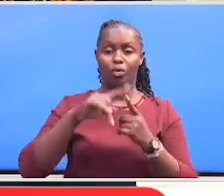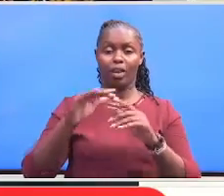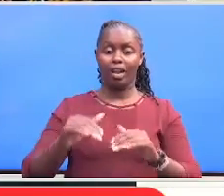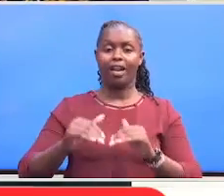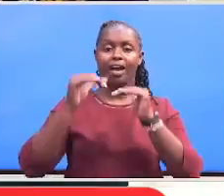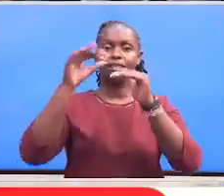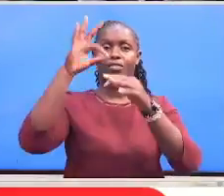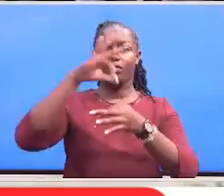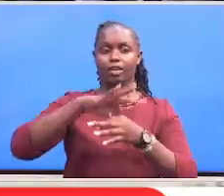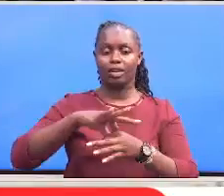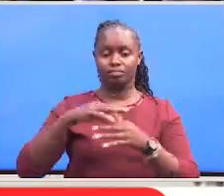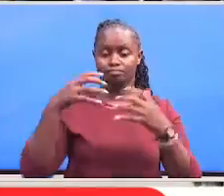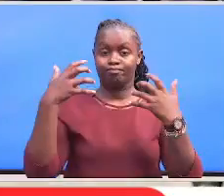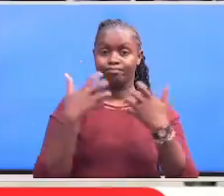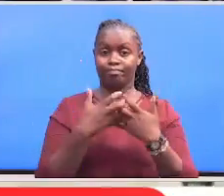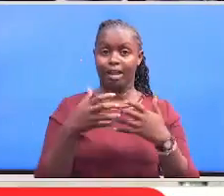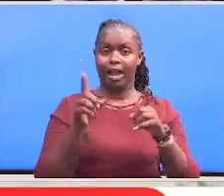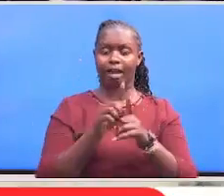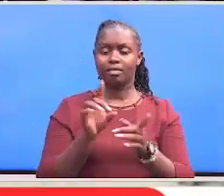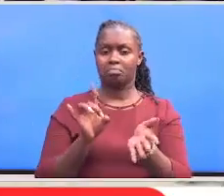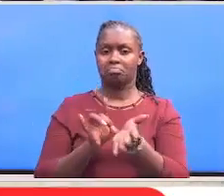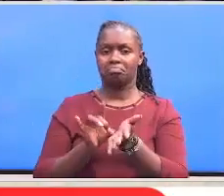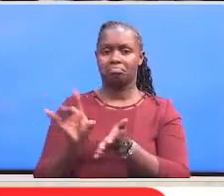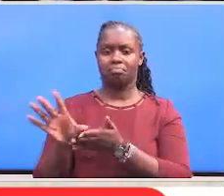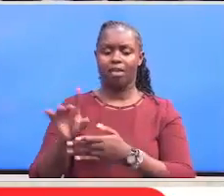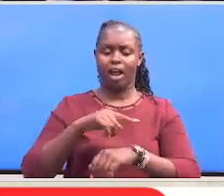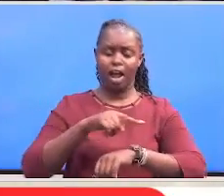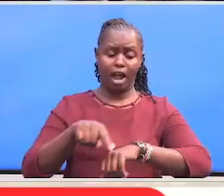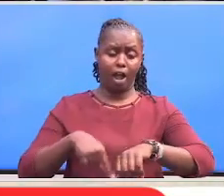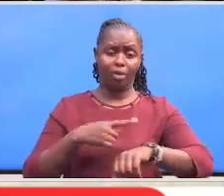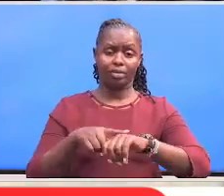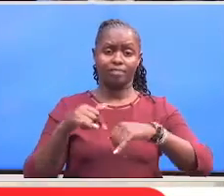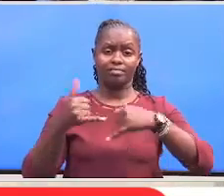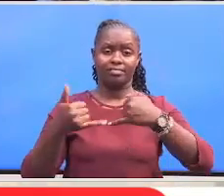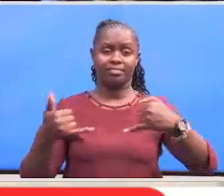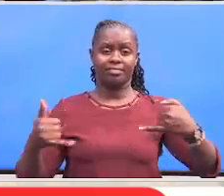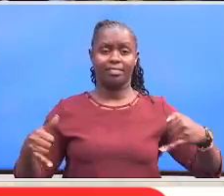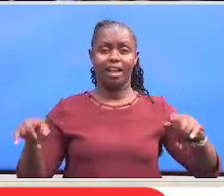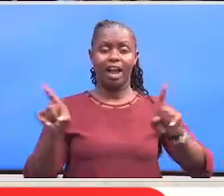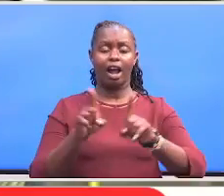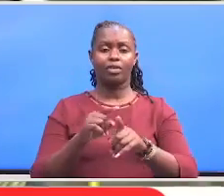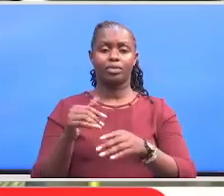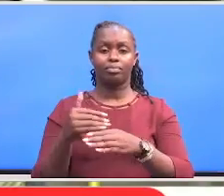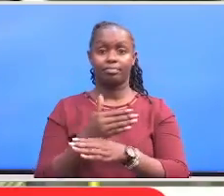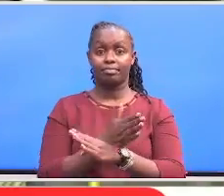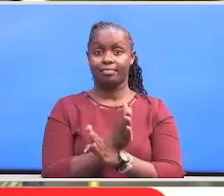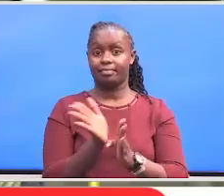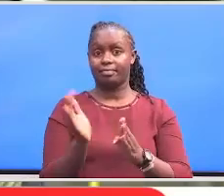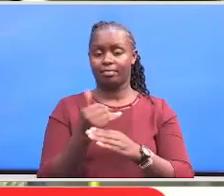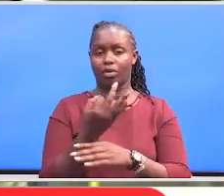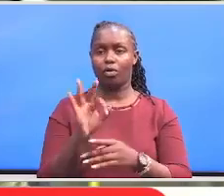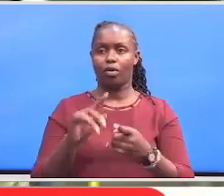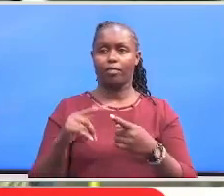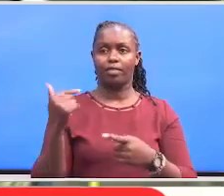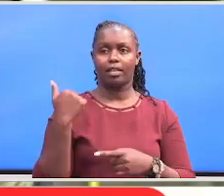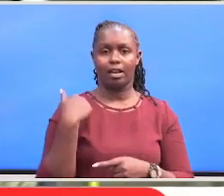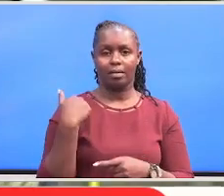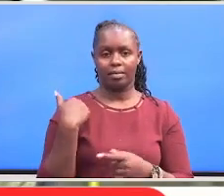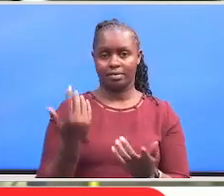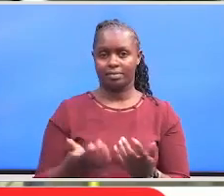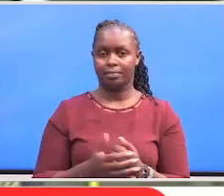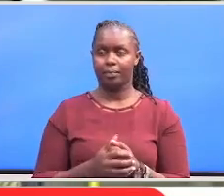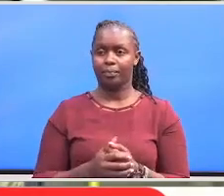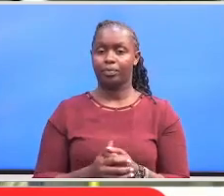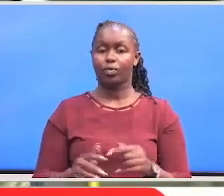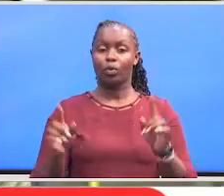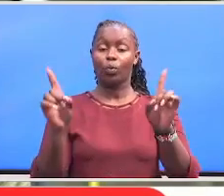among voters as it eliminates hours of queuing on voting days and manipulation of numbers. Most of the people are attacking kwenda